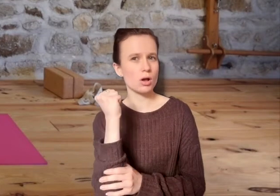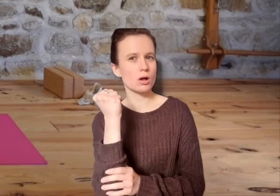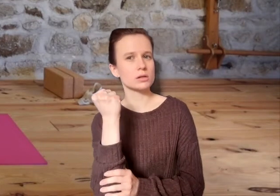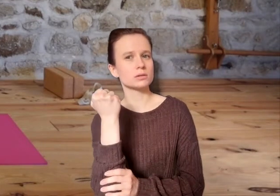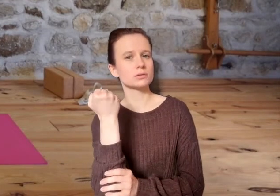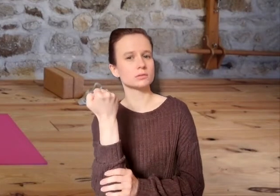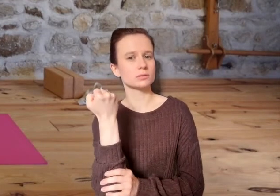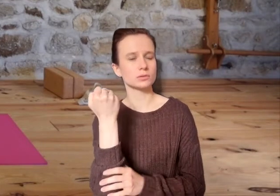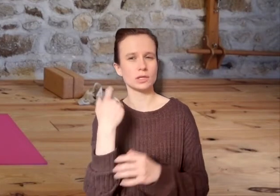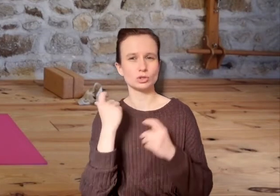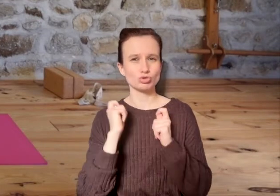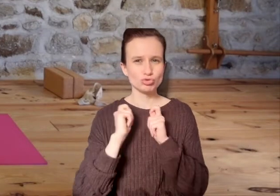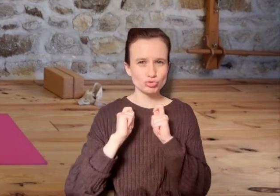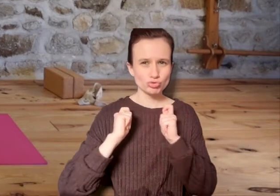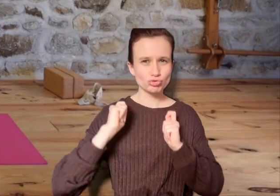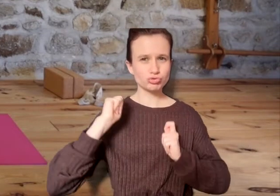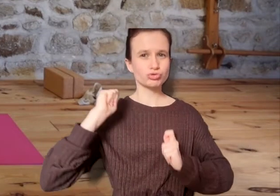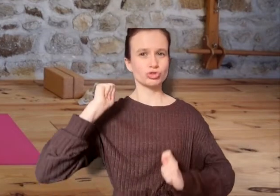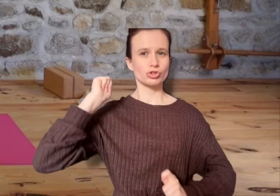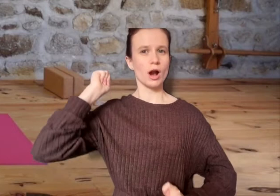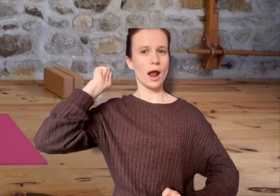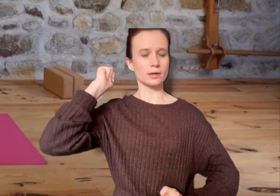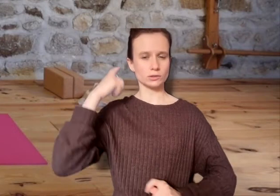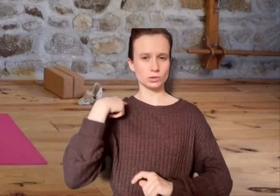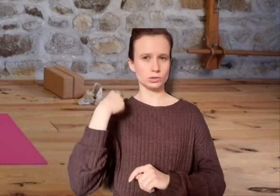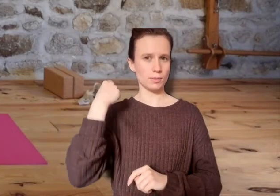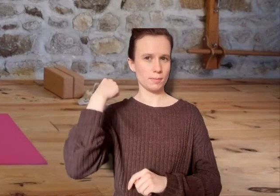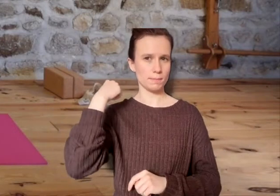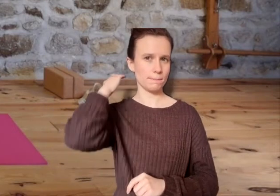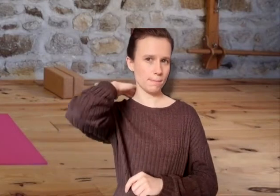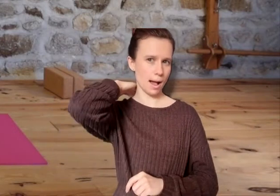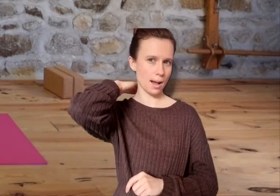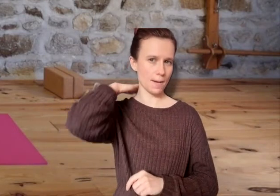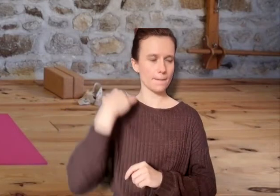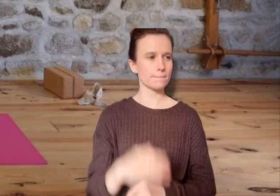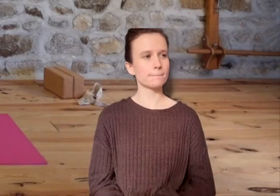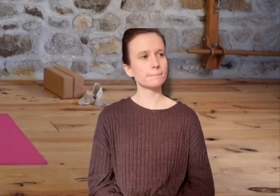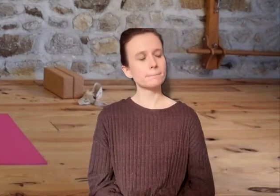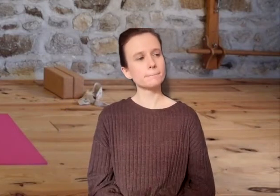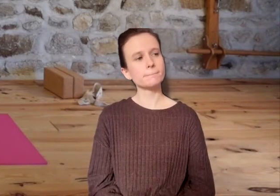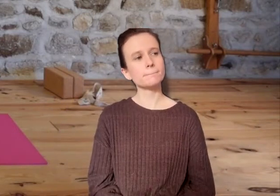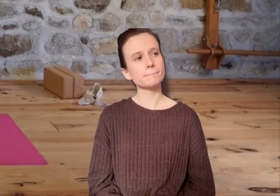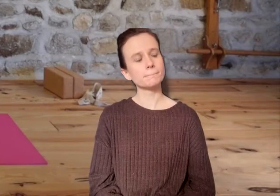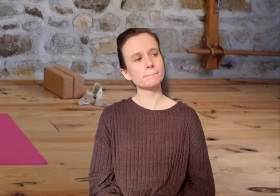turning the head at the last minute, nice big stretch and twist in the upper back.